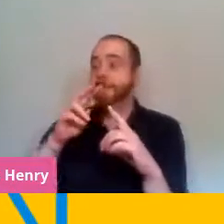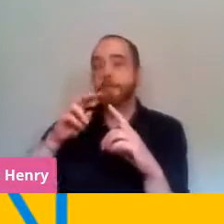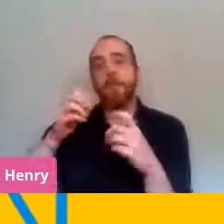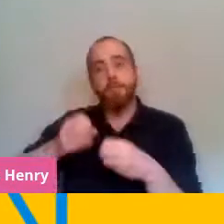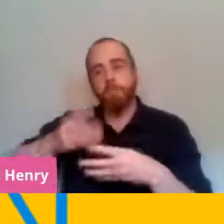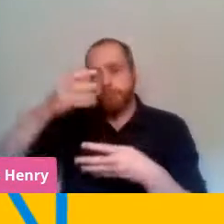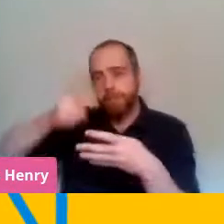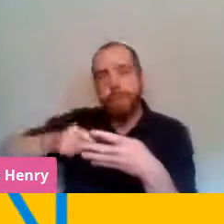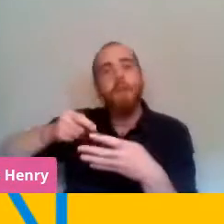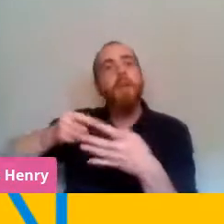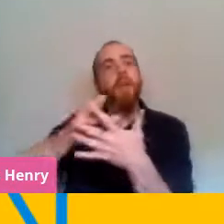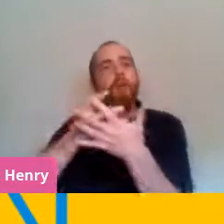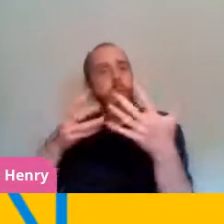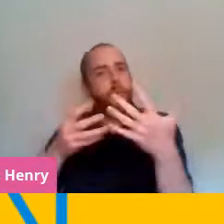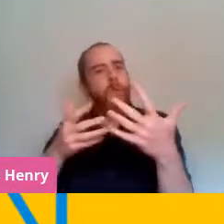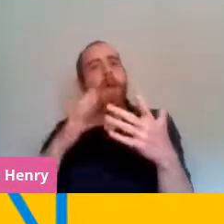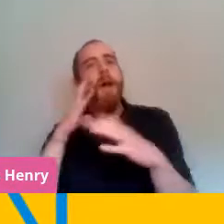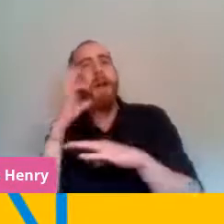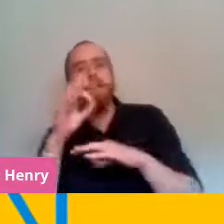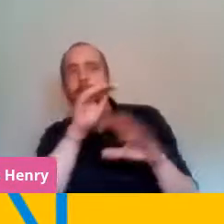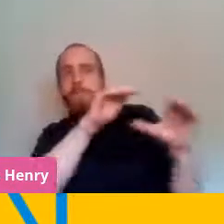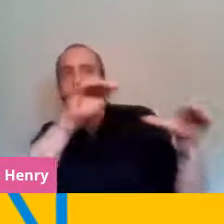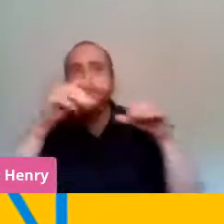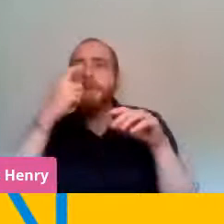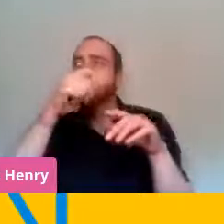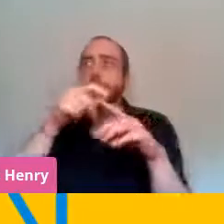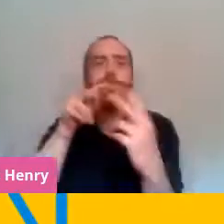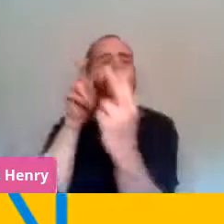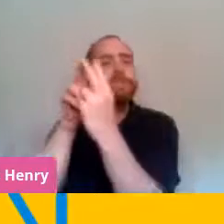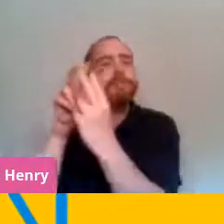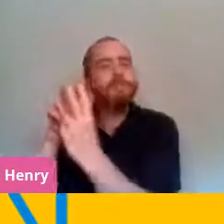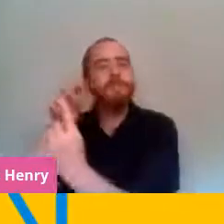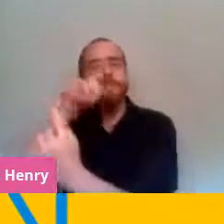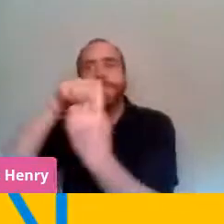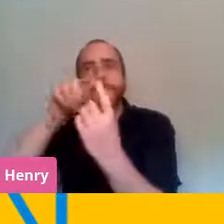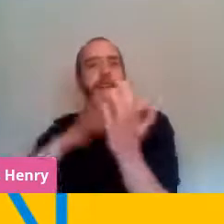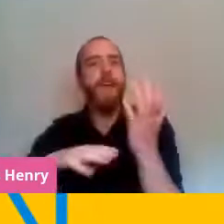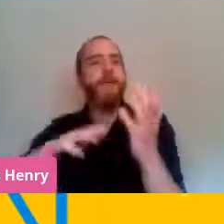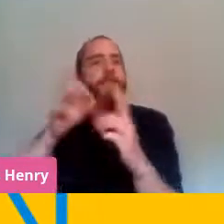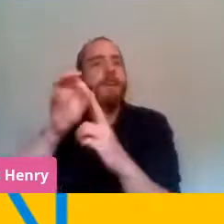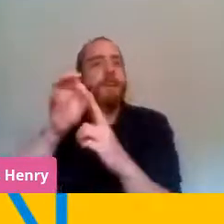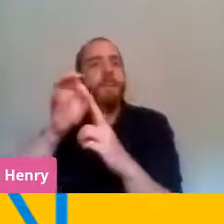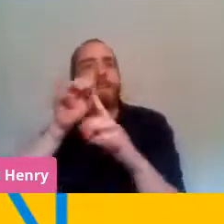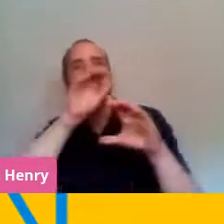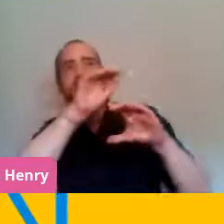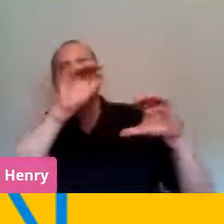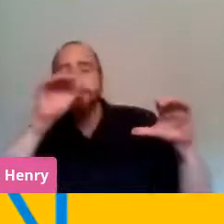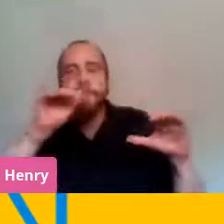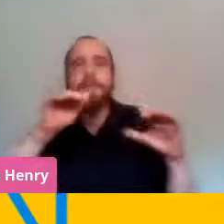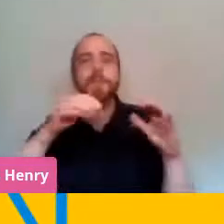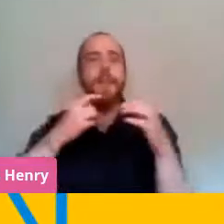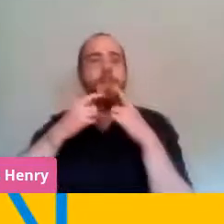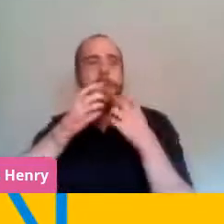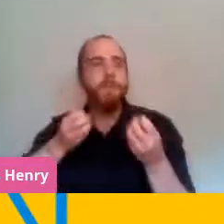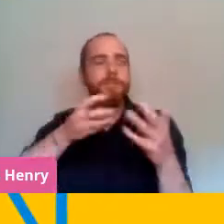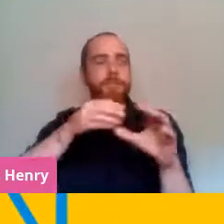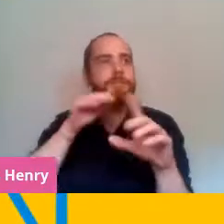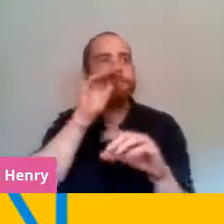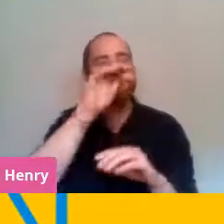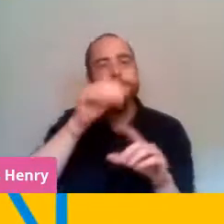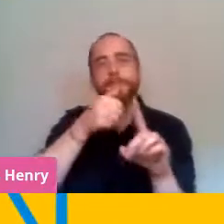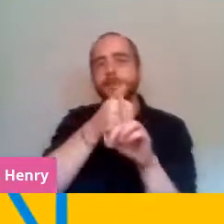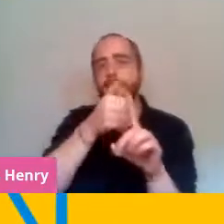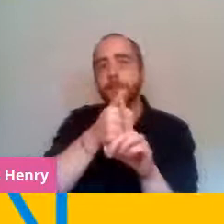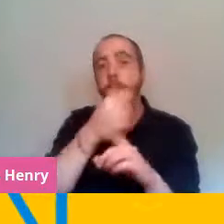Then you'll see that one of the things we have been asking people to do is to contact their local MP. The details are there. And another thing that we've managed to